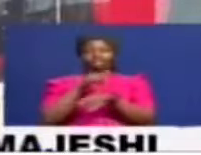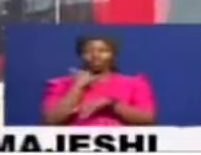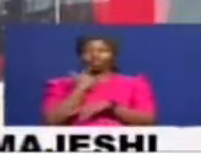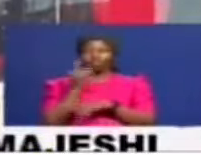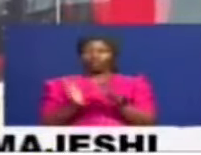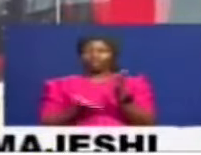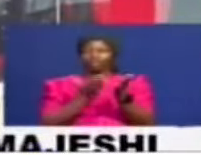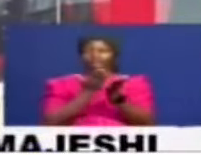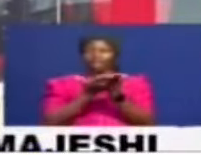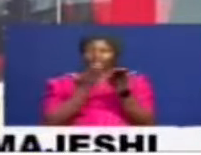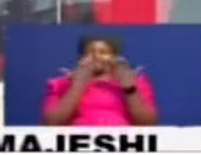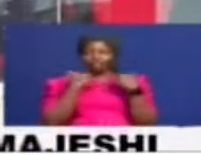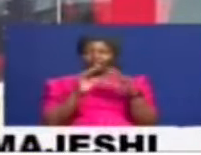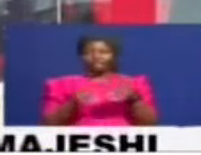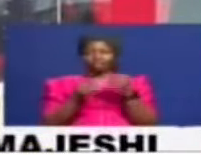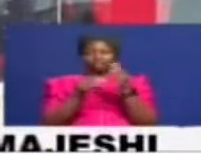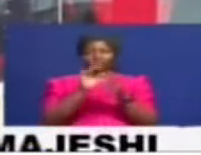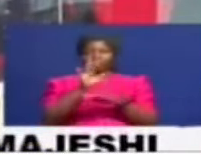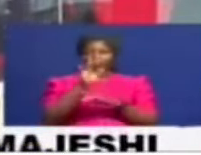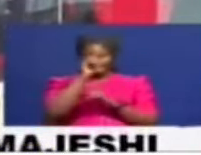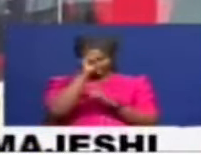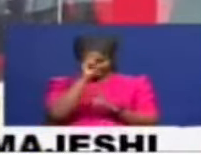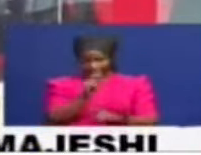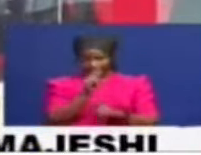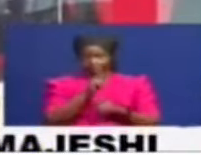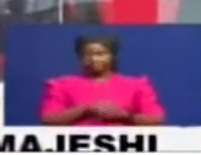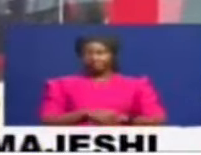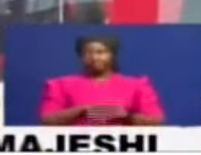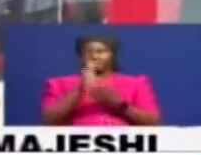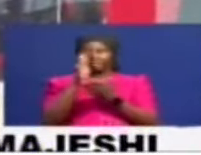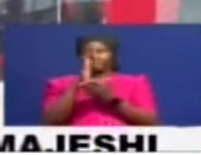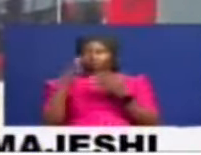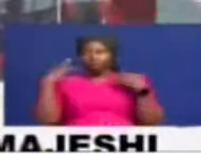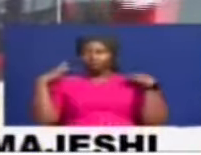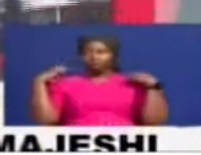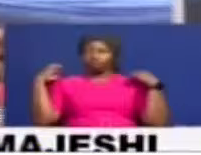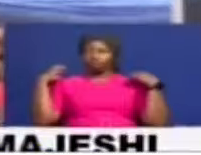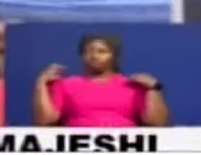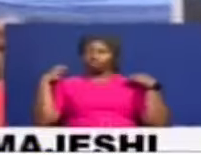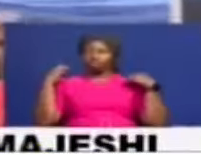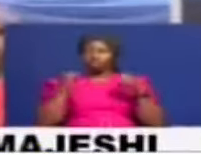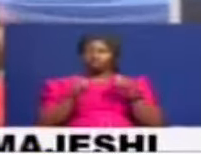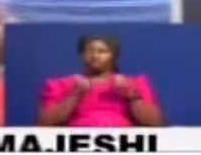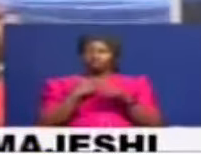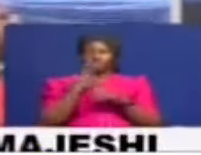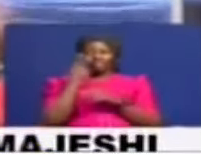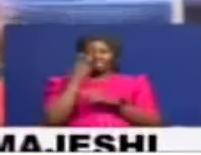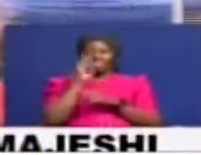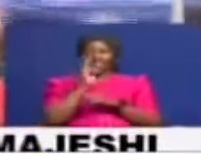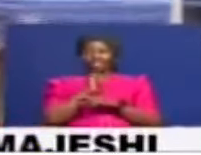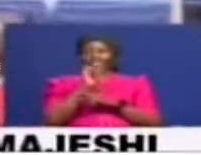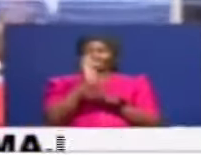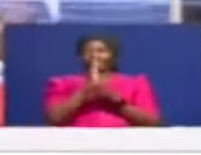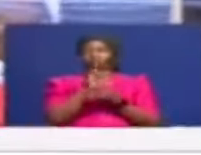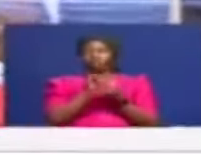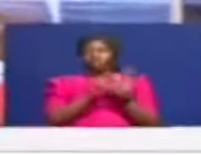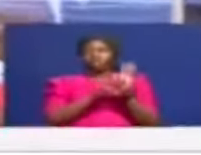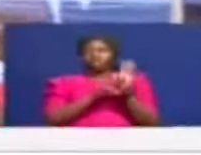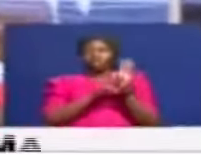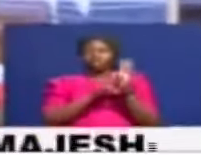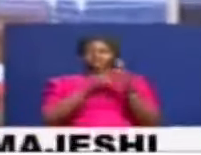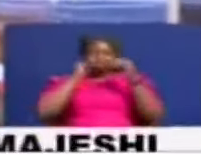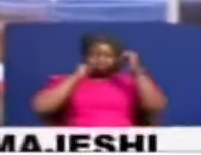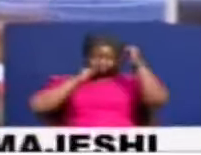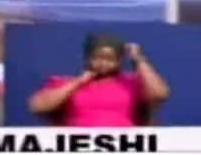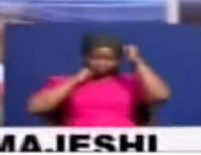The family says that they will honor his wishes. Today, they will be celebrating the birthday of the father,